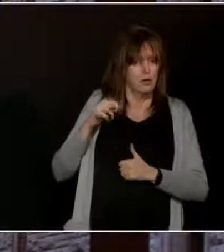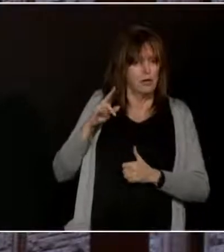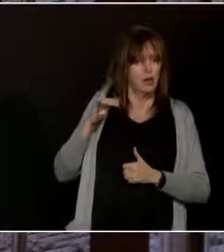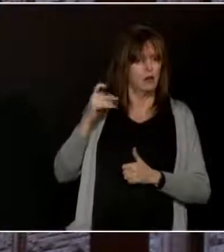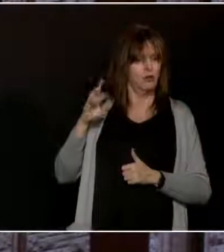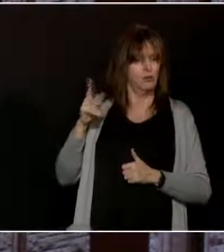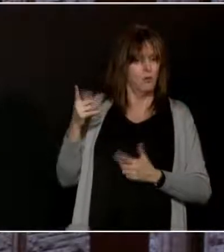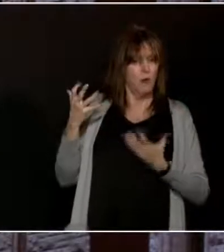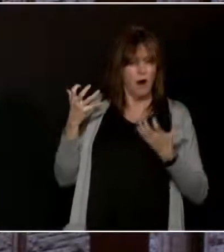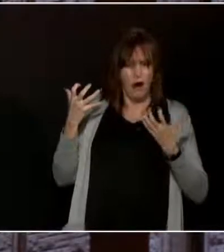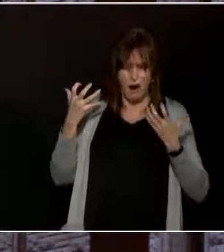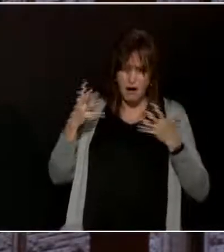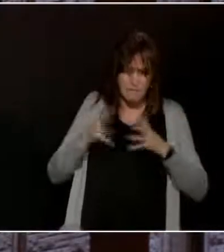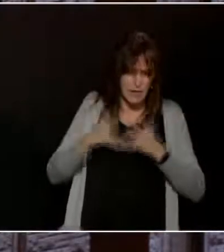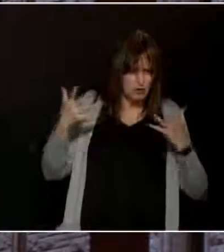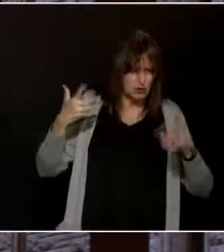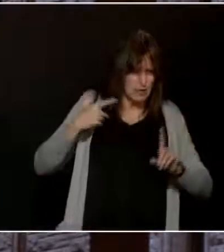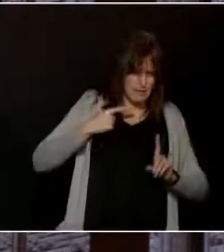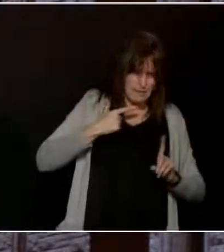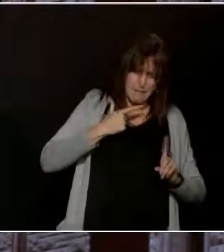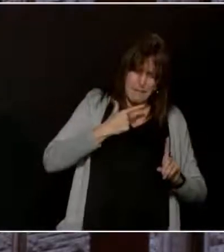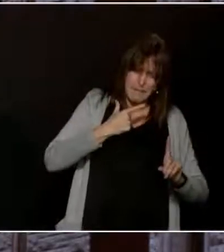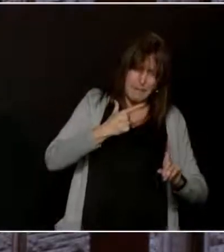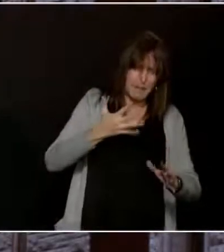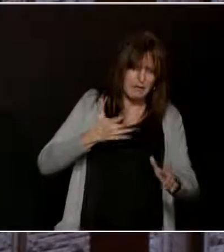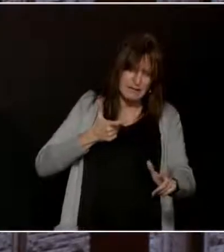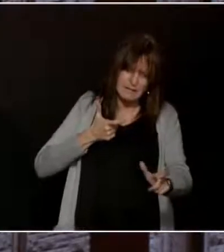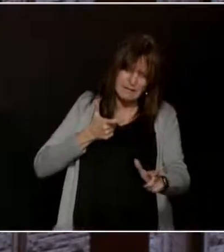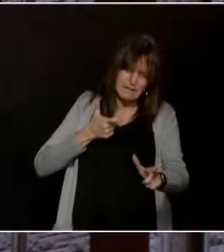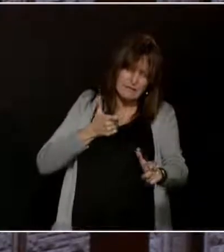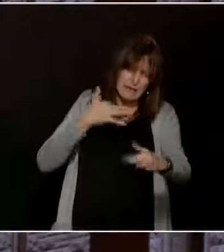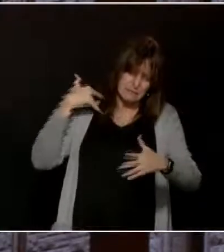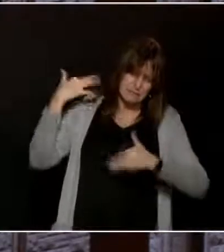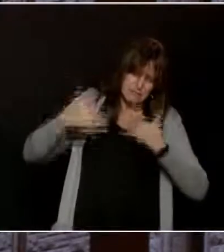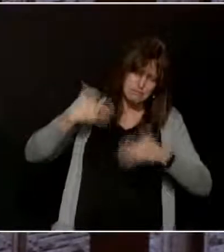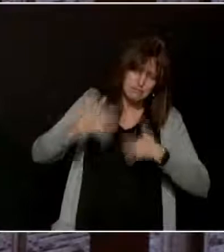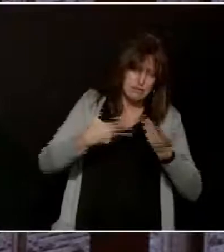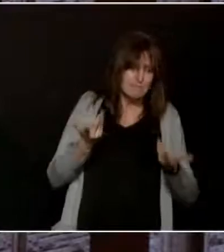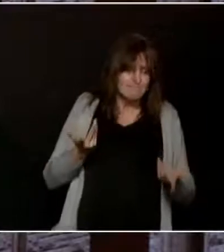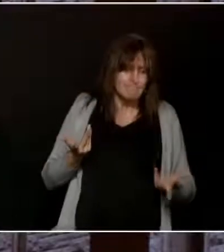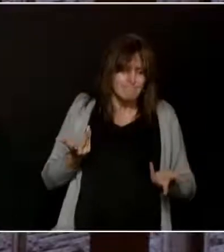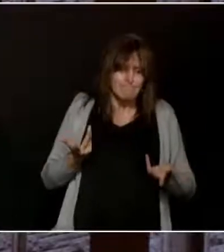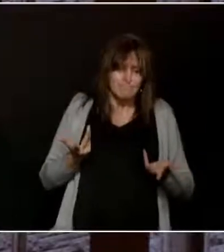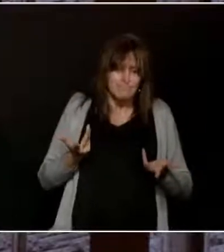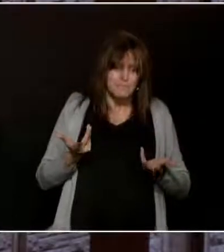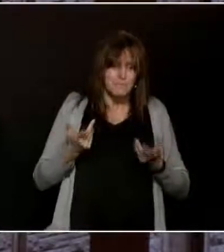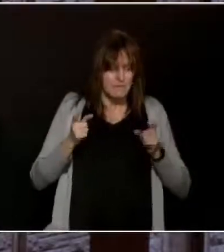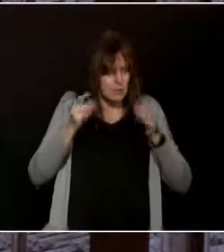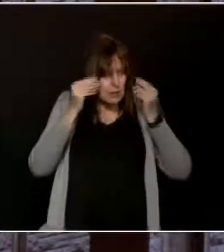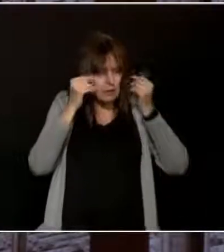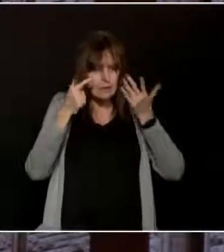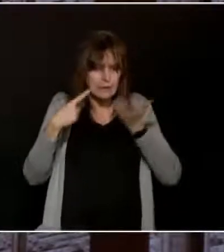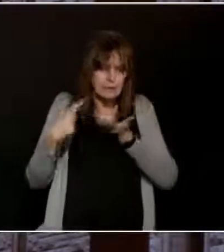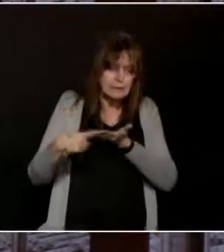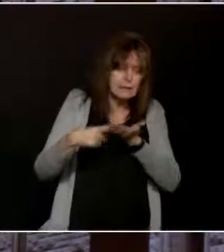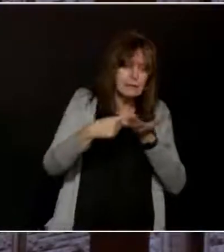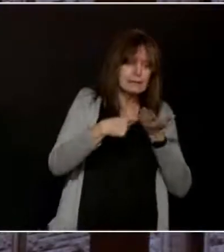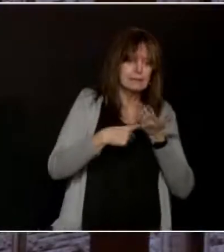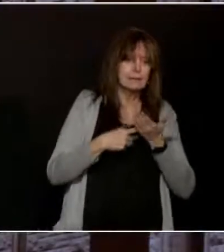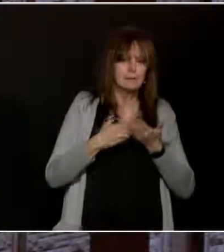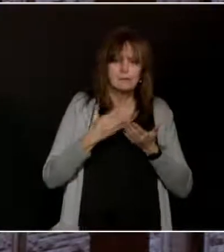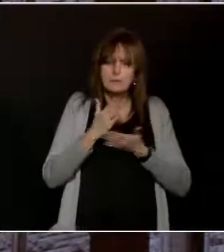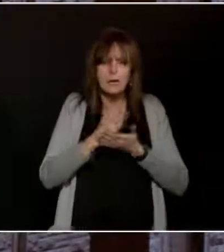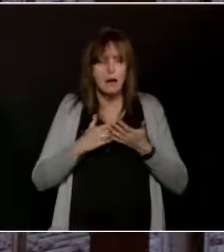if we can get there. So we will be bringing that into some consideration, because that means some of the congregate activities might be